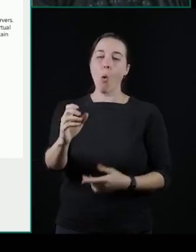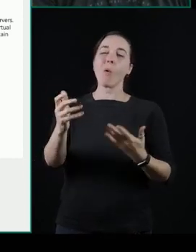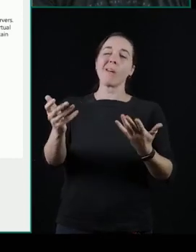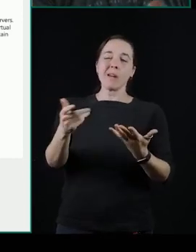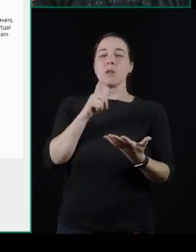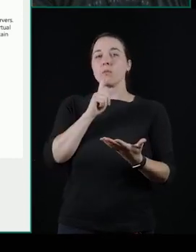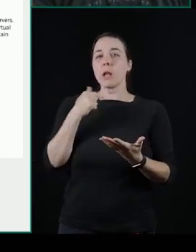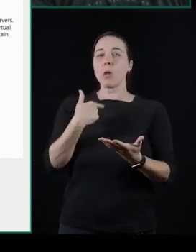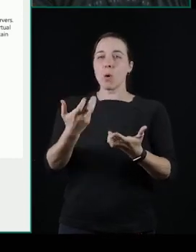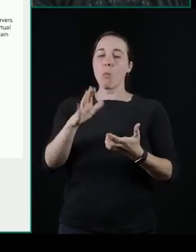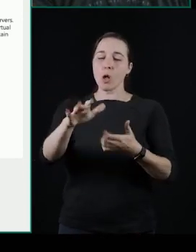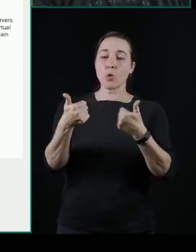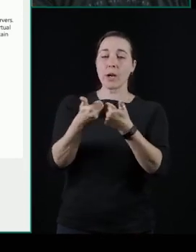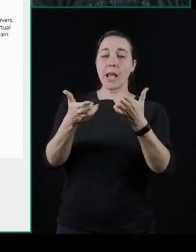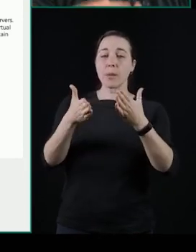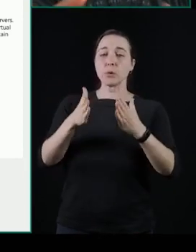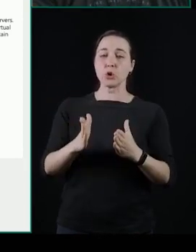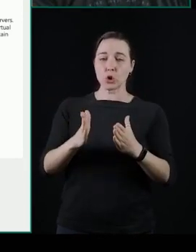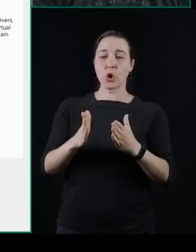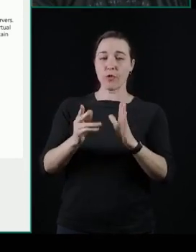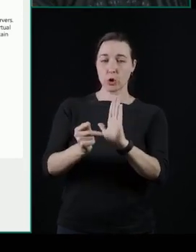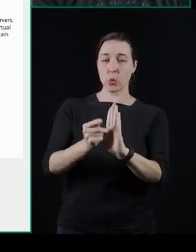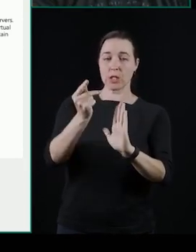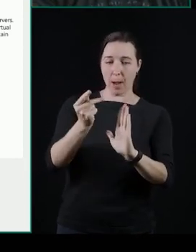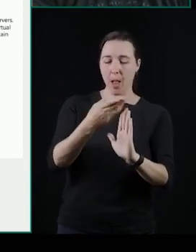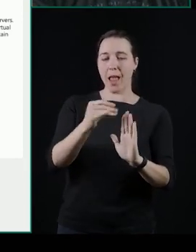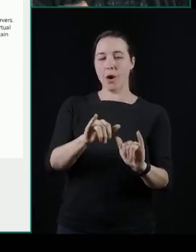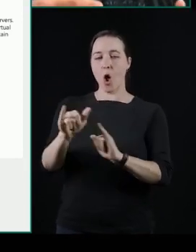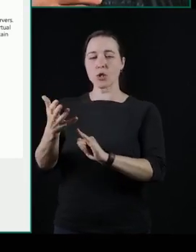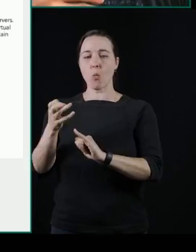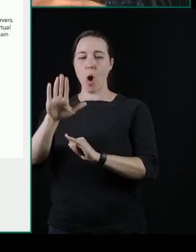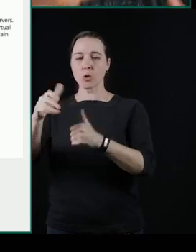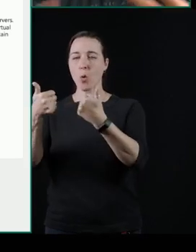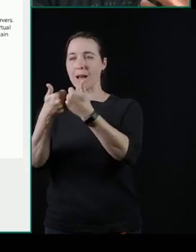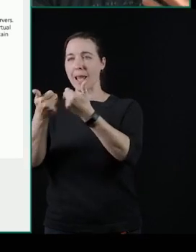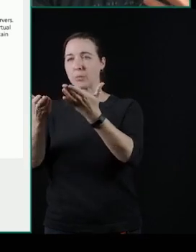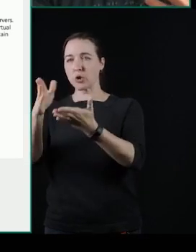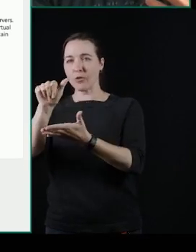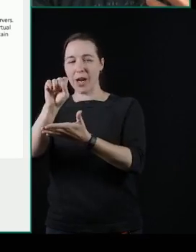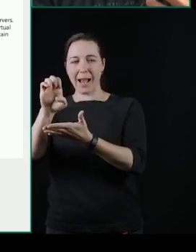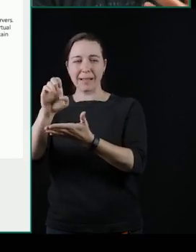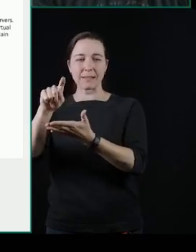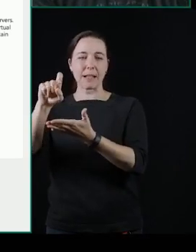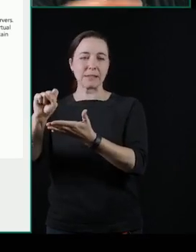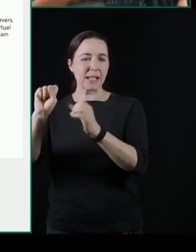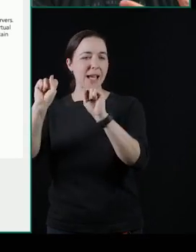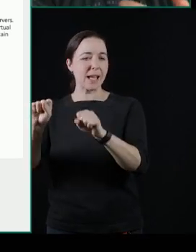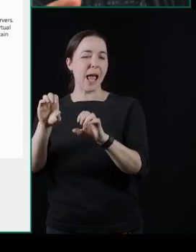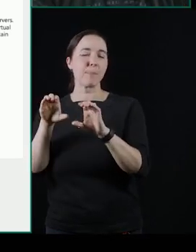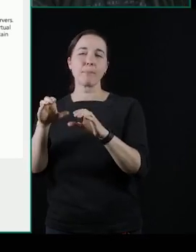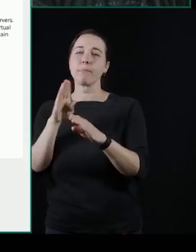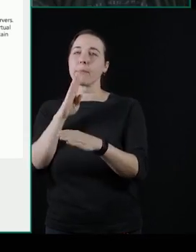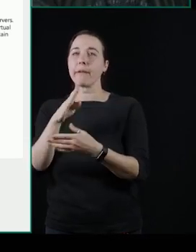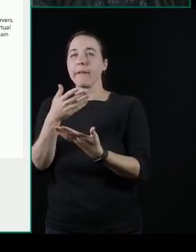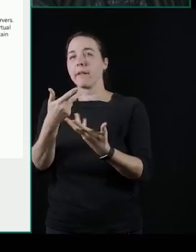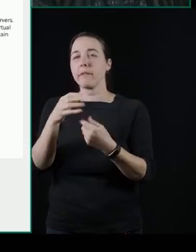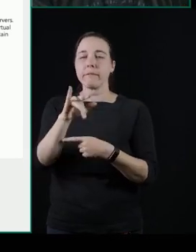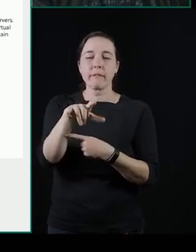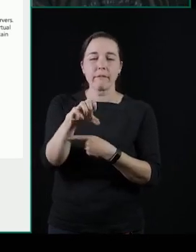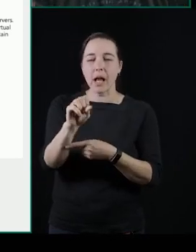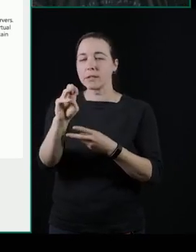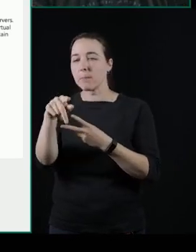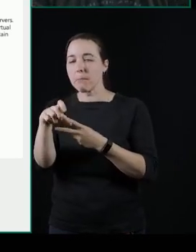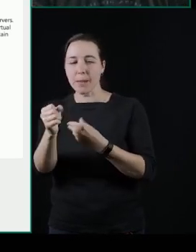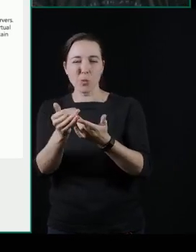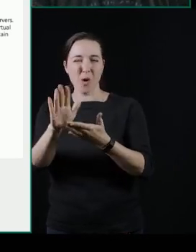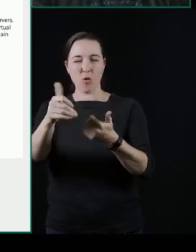essentially we want your game server executable. We want also your game assets. This can include game engine files, maps, anything your game server needs